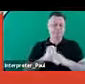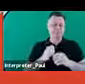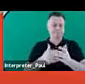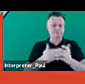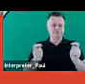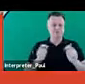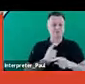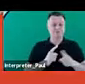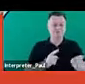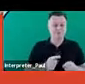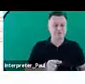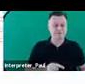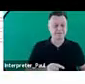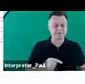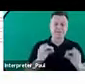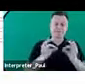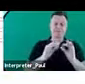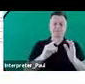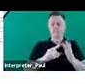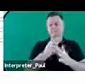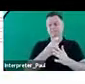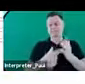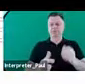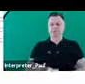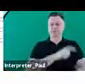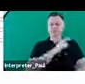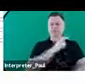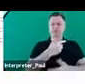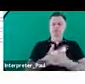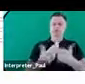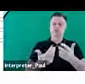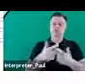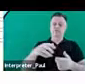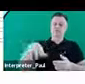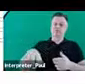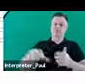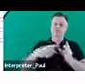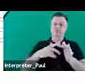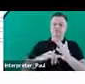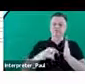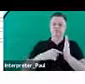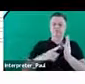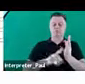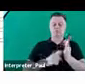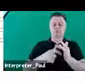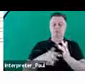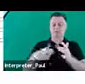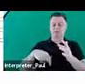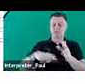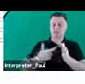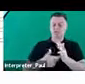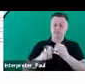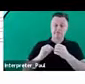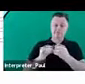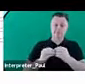our Be Disability Competent on Campus toolkit. Now, developed this earlier this year. What we